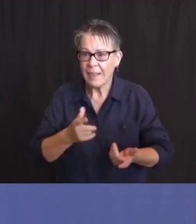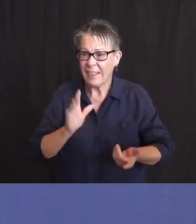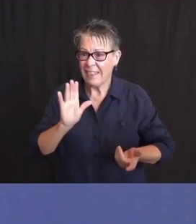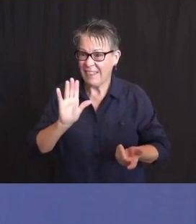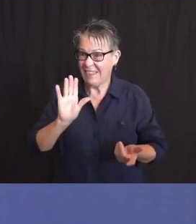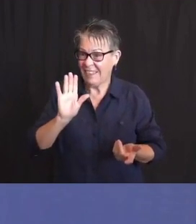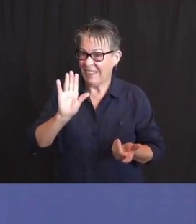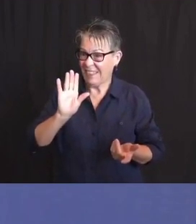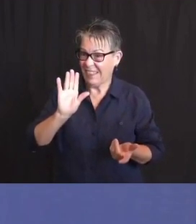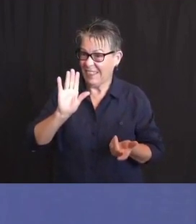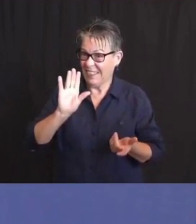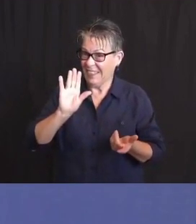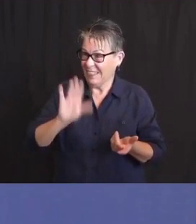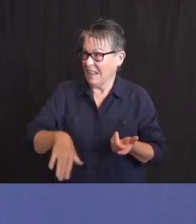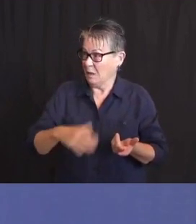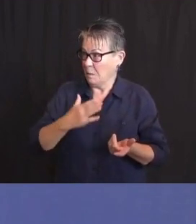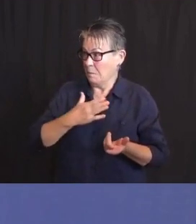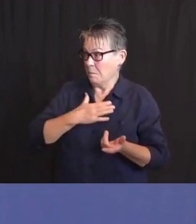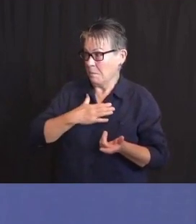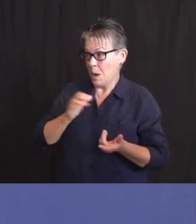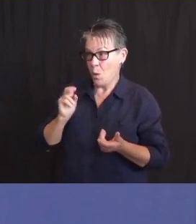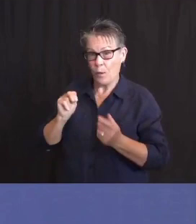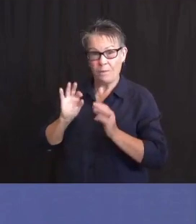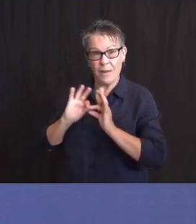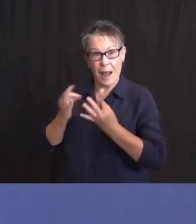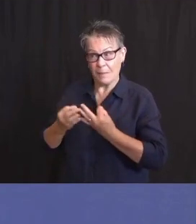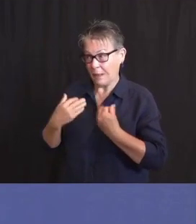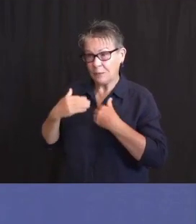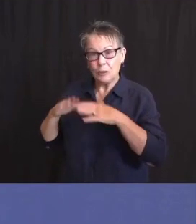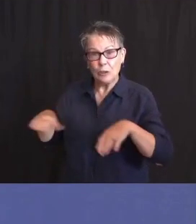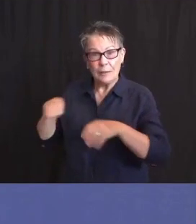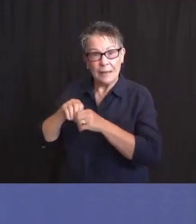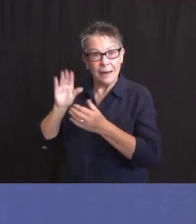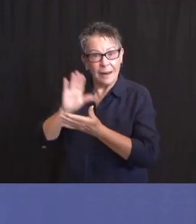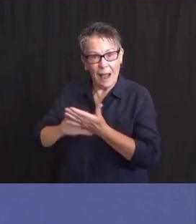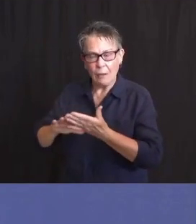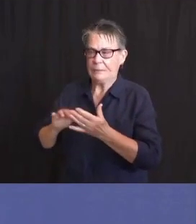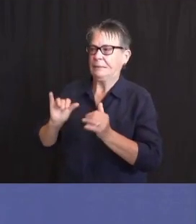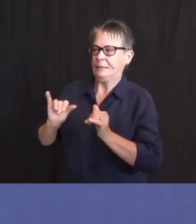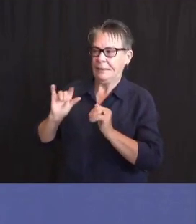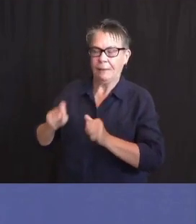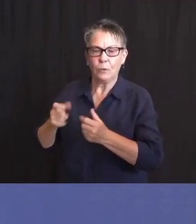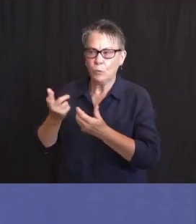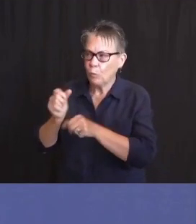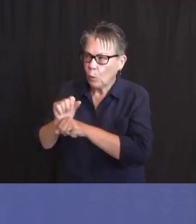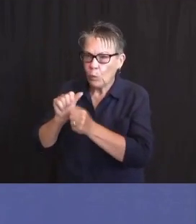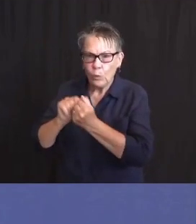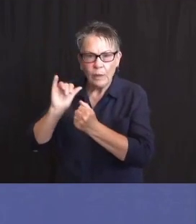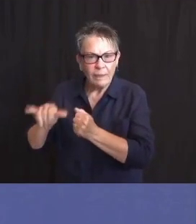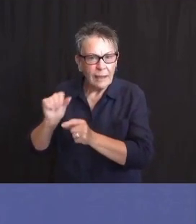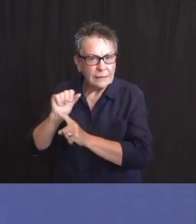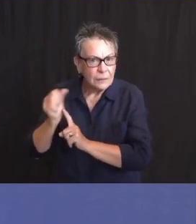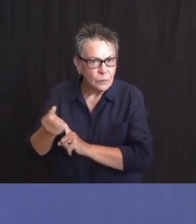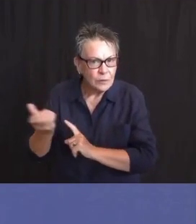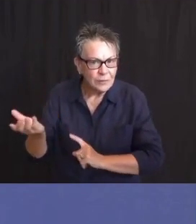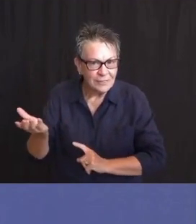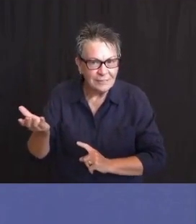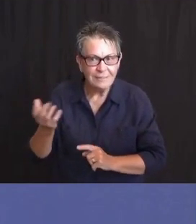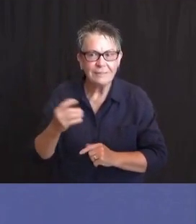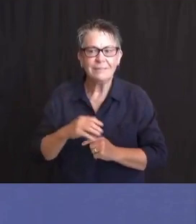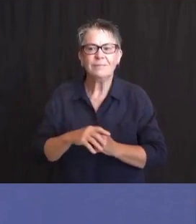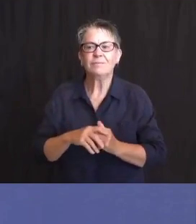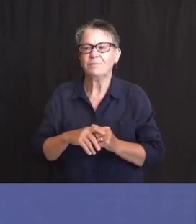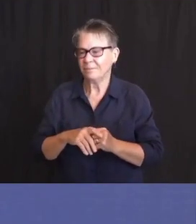that is a work in progress. I don't know, Matt, if you want to add anything, so bear with us on that, but that's part of the legislative fix that we're trying to get